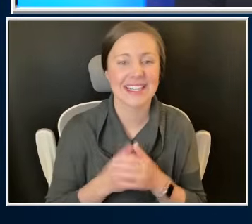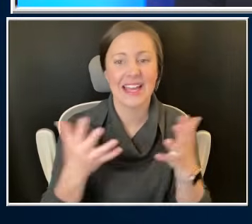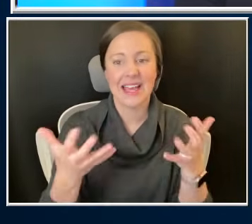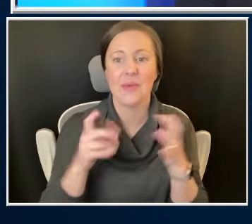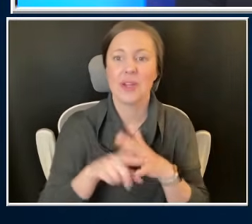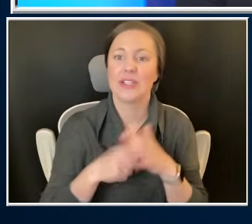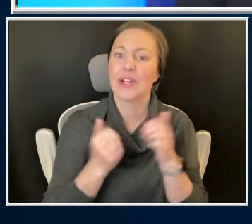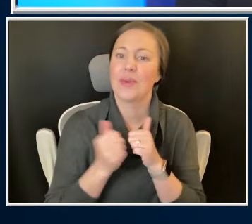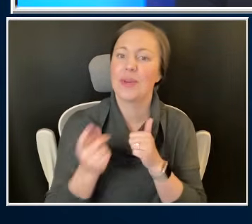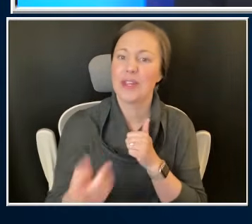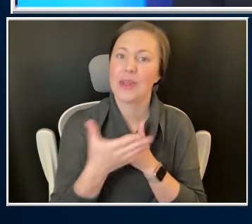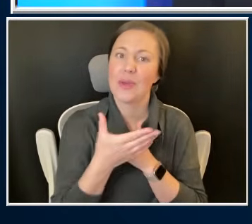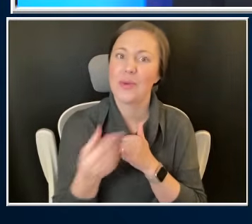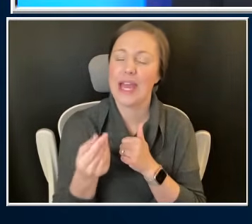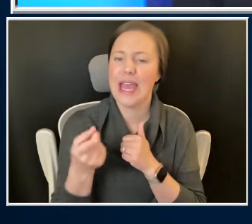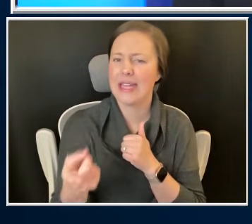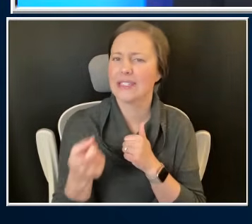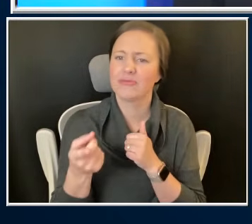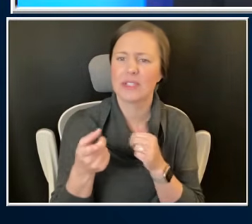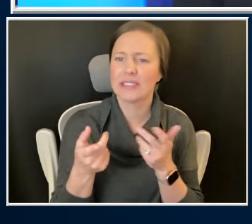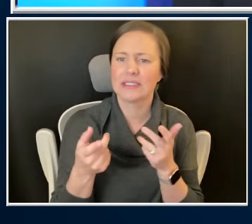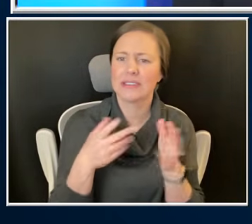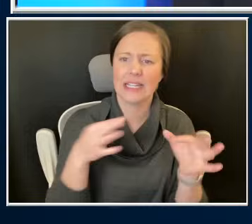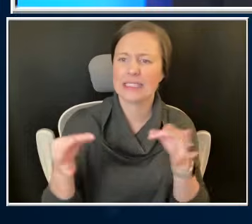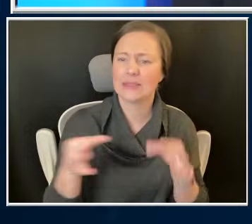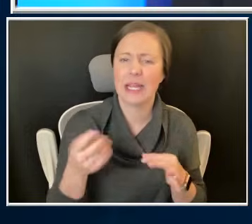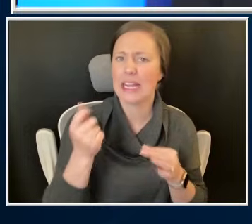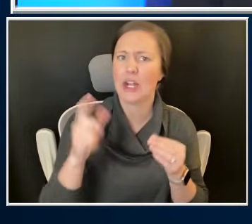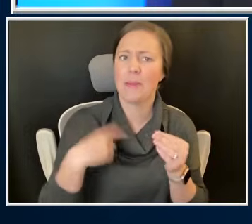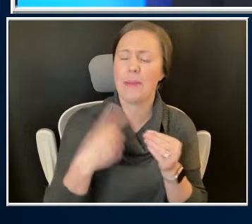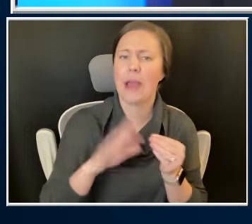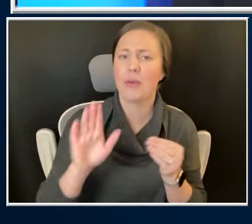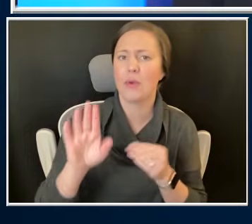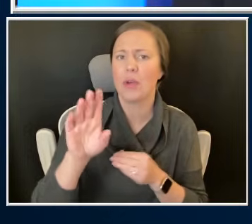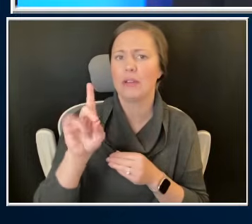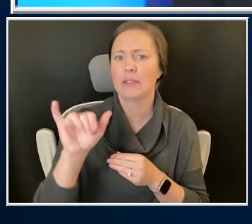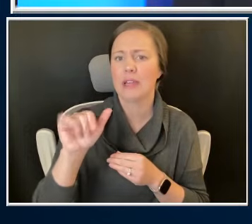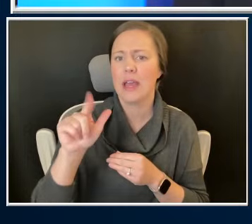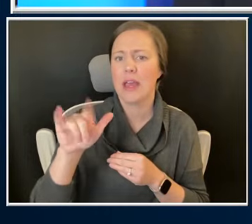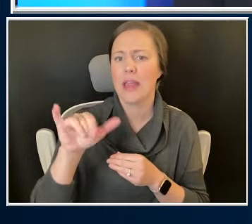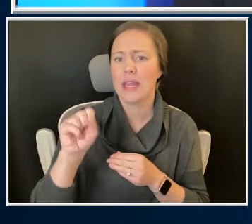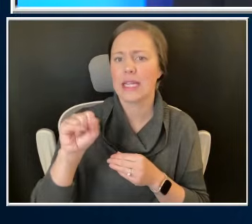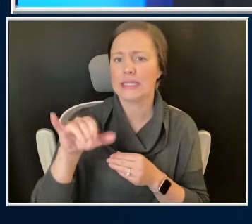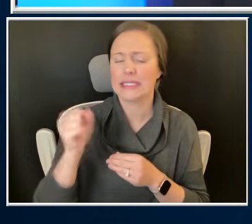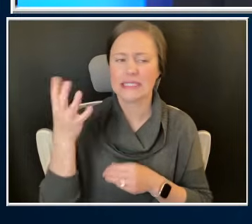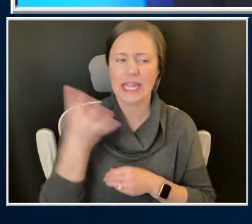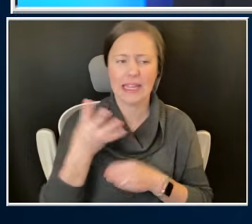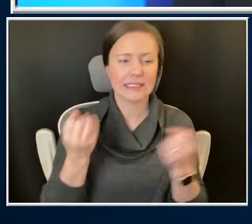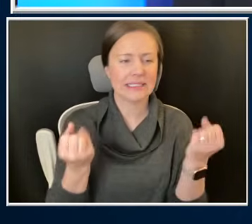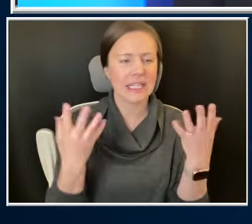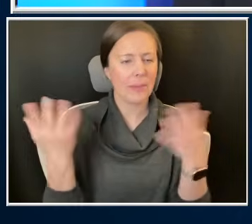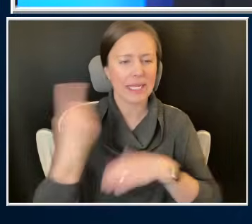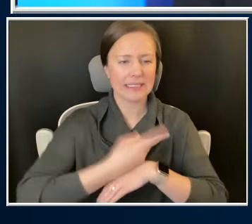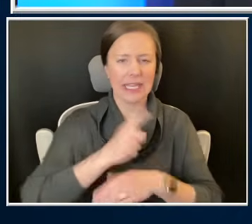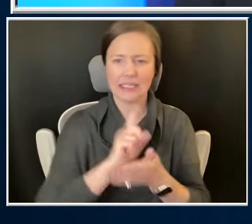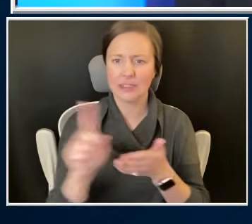telling us a little bit about the dialysis that you have been on. Tell us how many days a week you've been doing that,